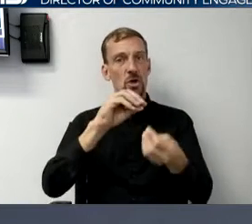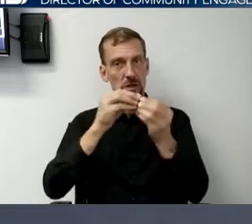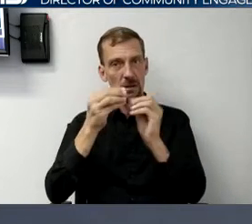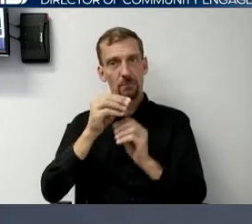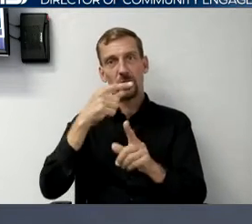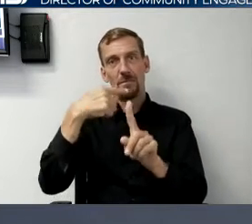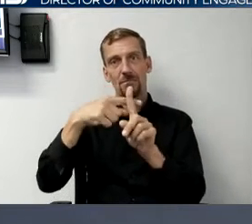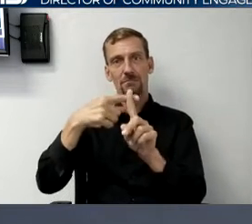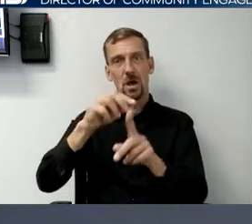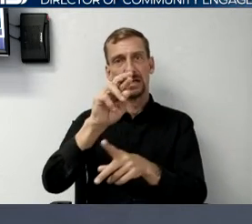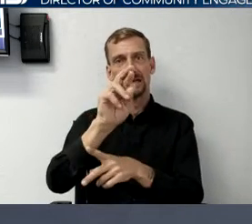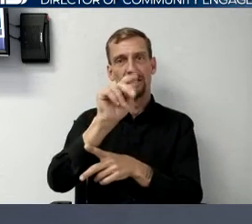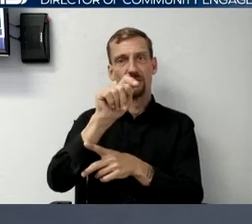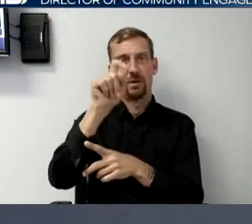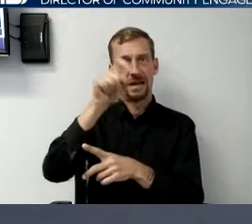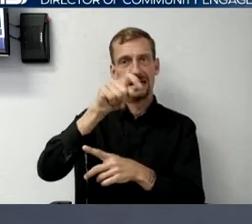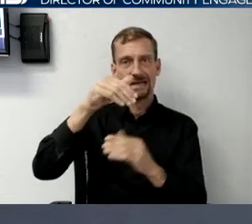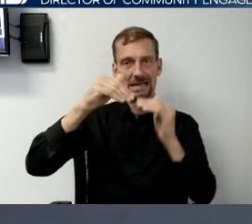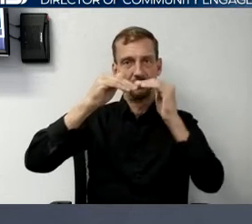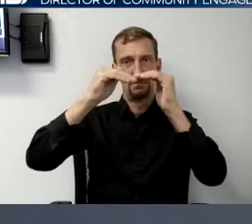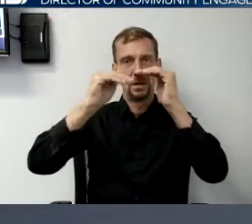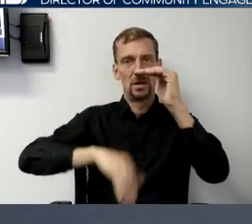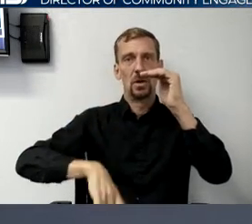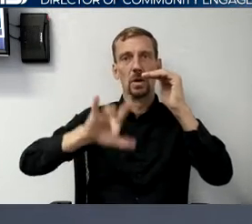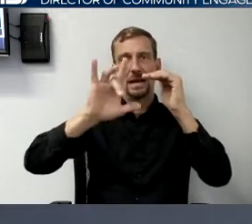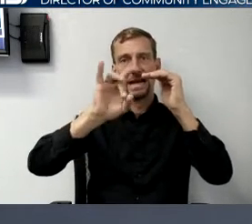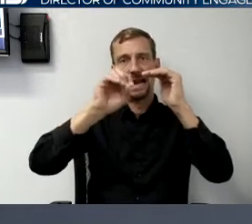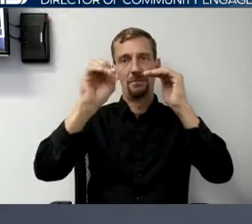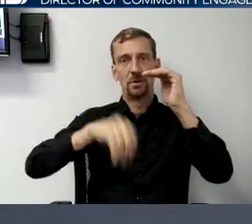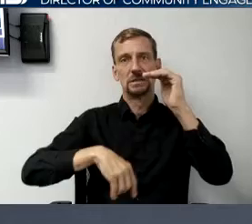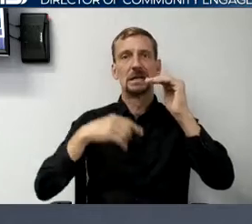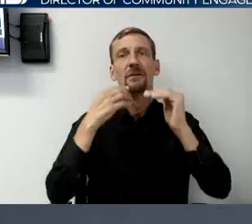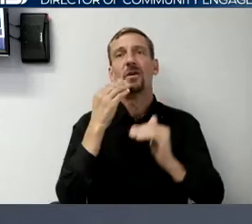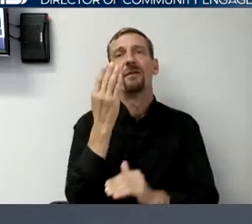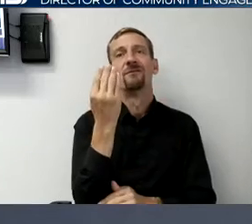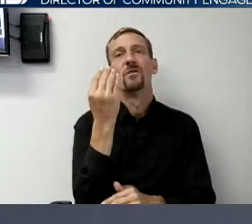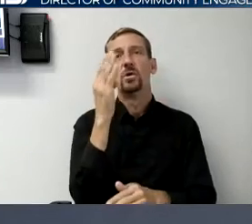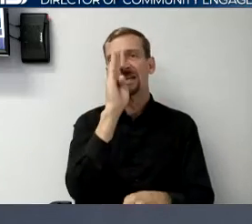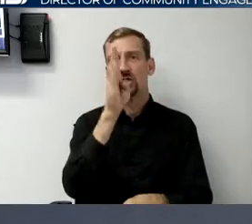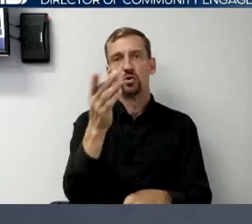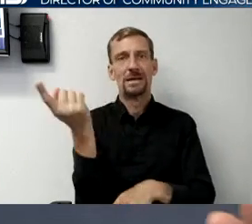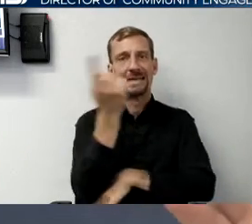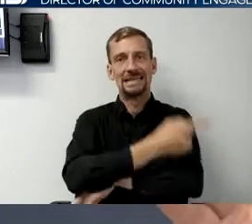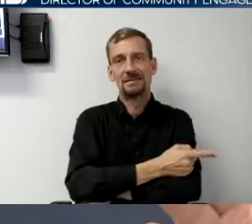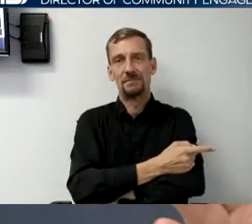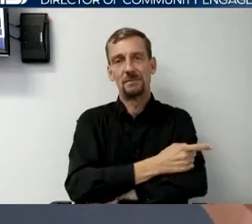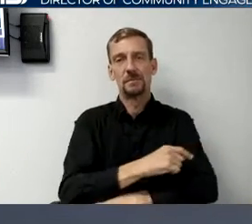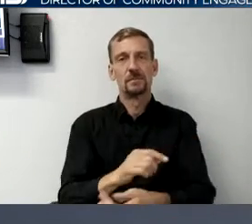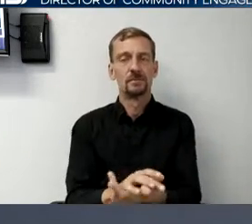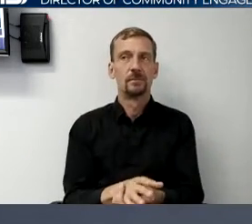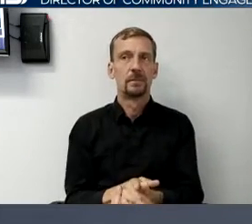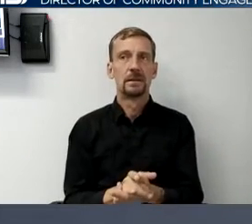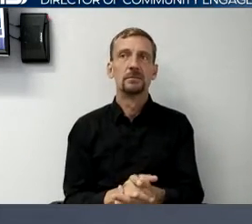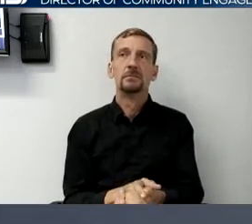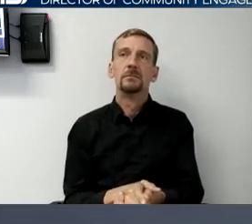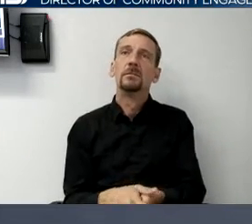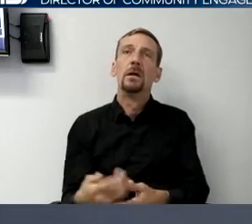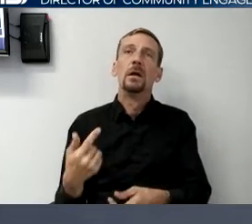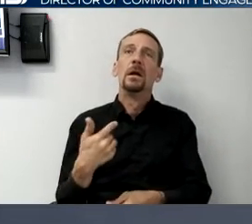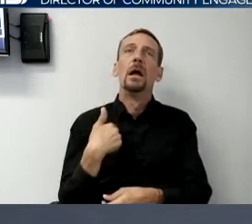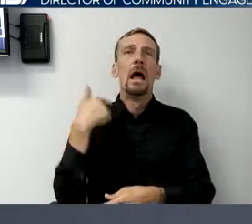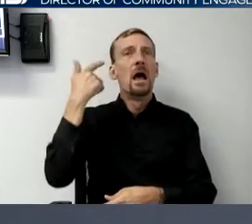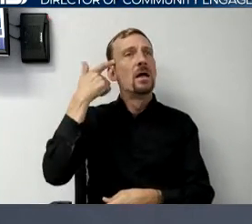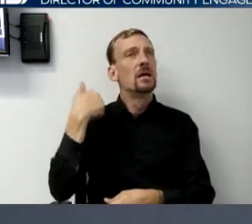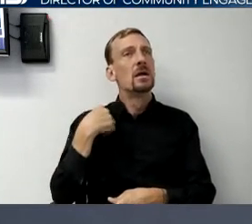to be below 8% for at least 14 consecutive days. I think I